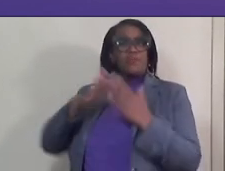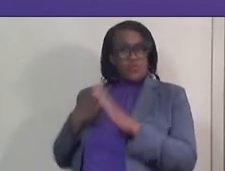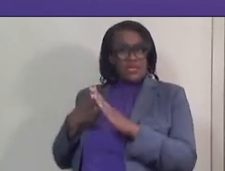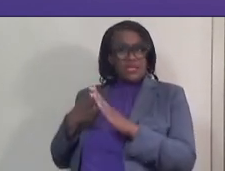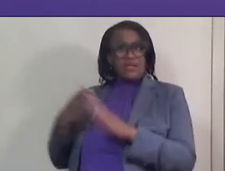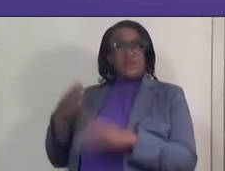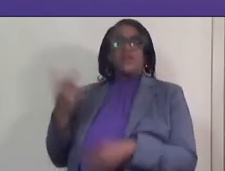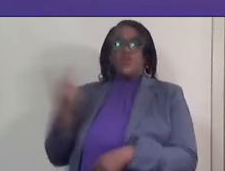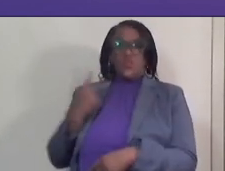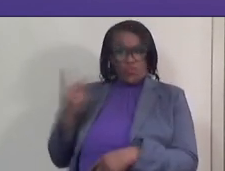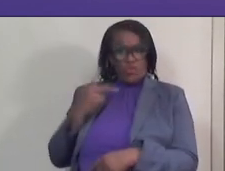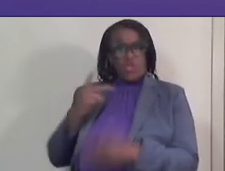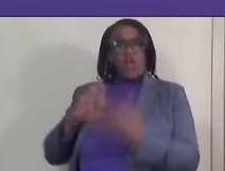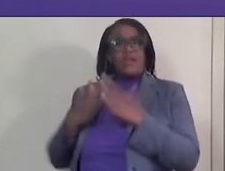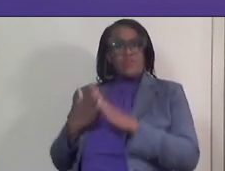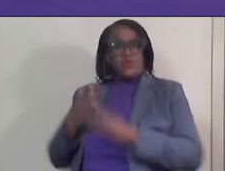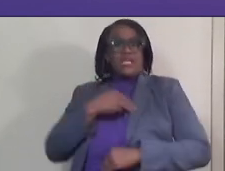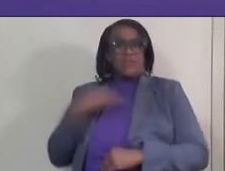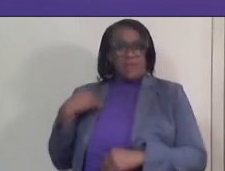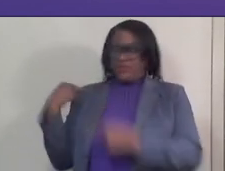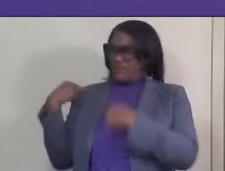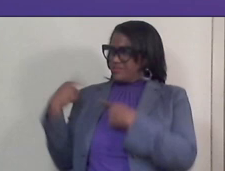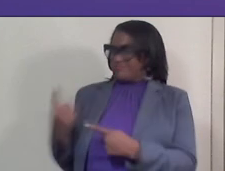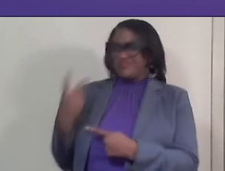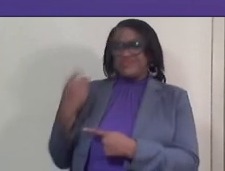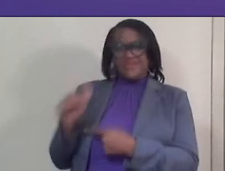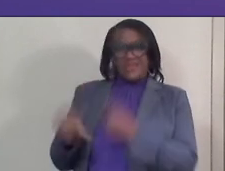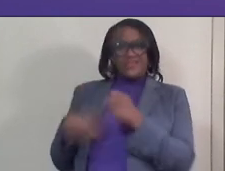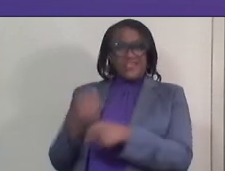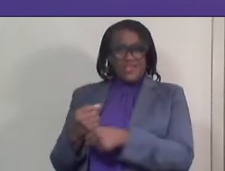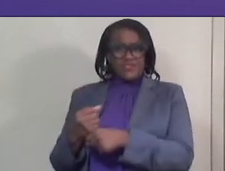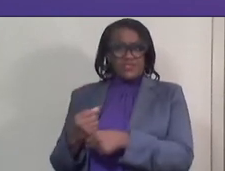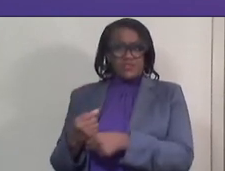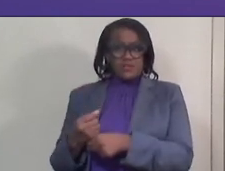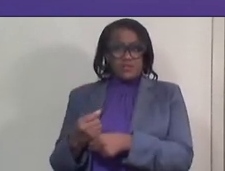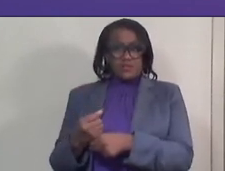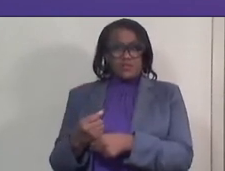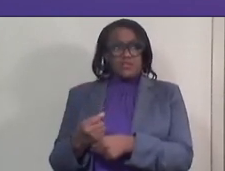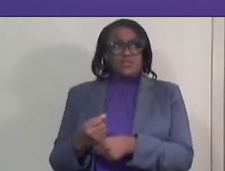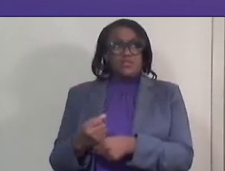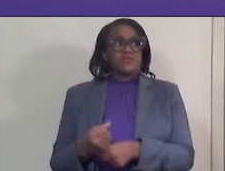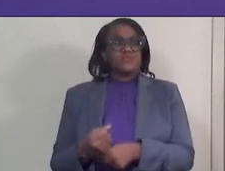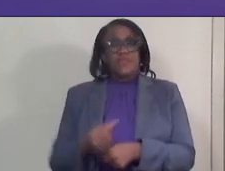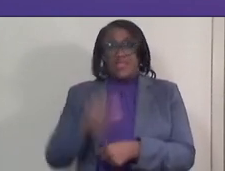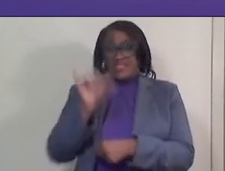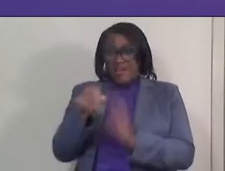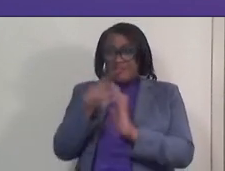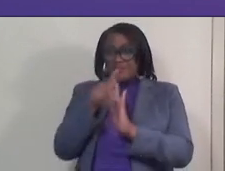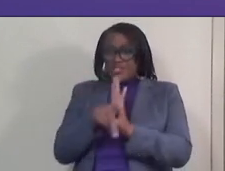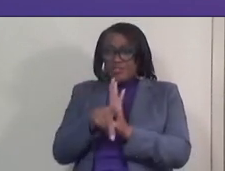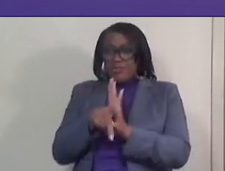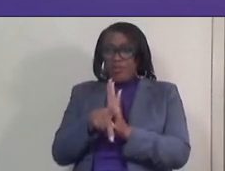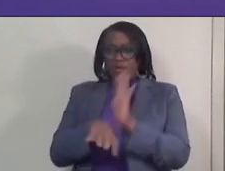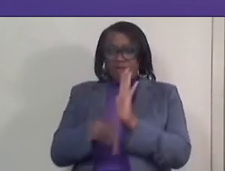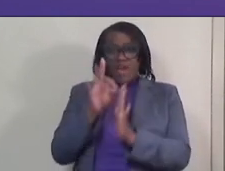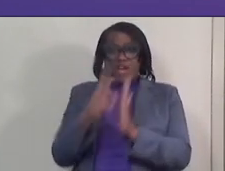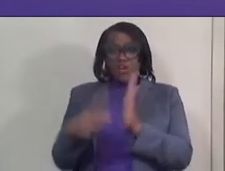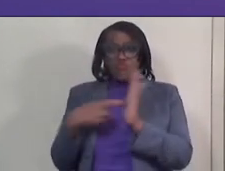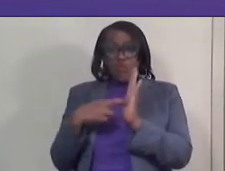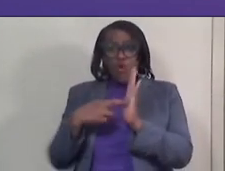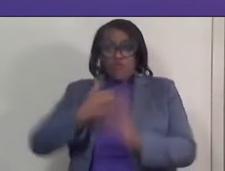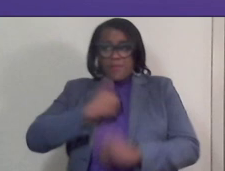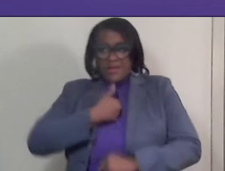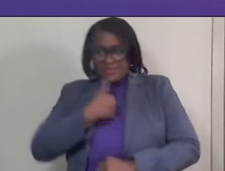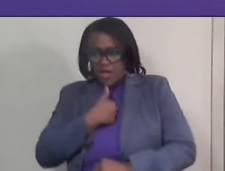and we are working together from that principle. And finding a role for myself, finding a role to connect to